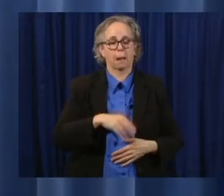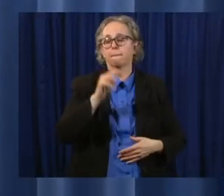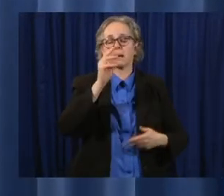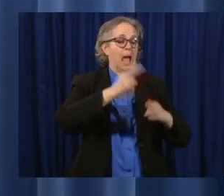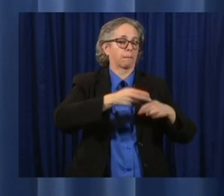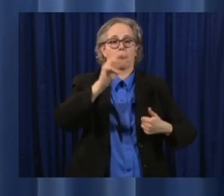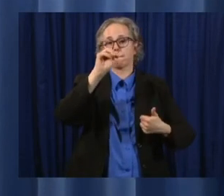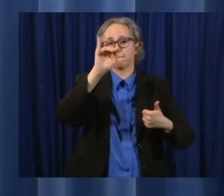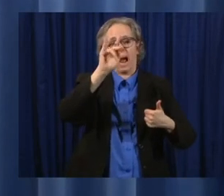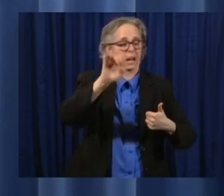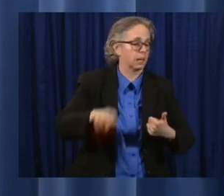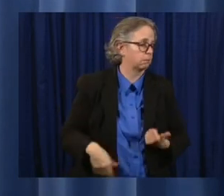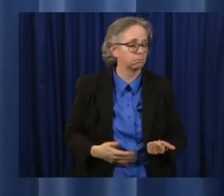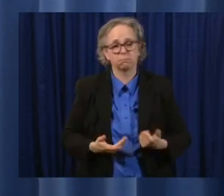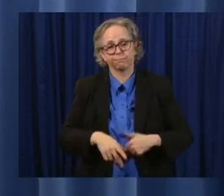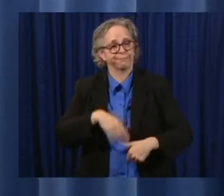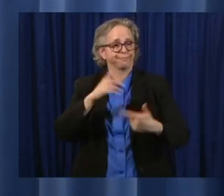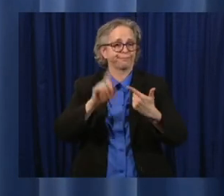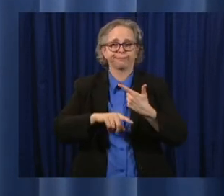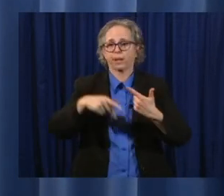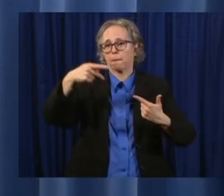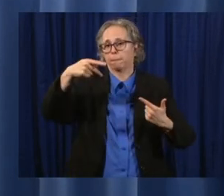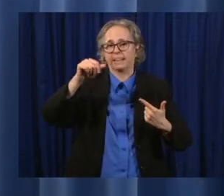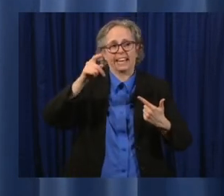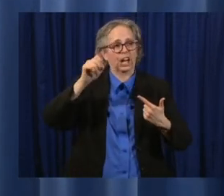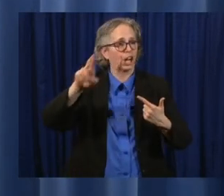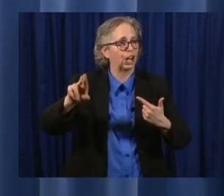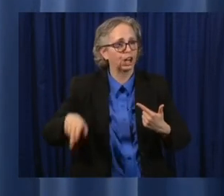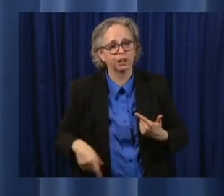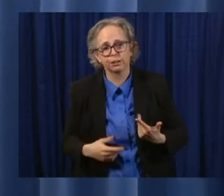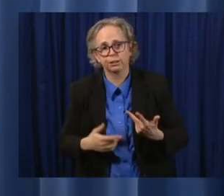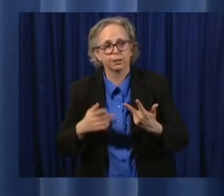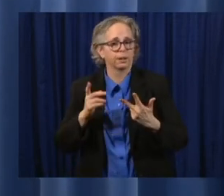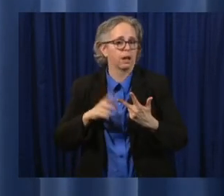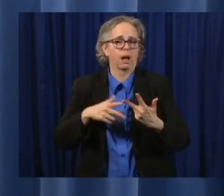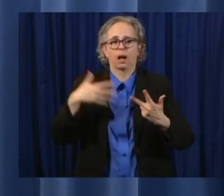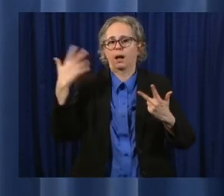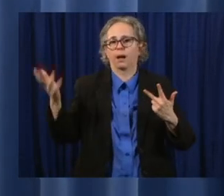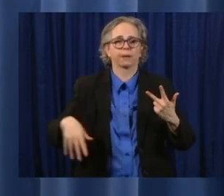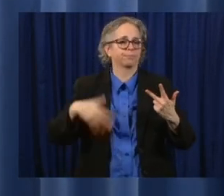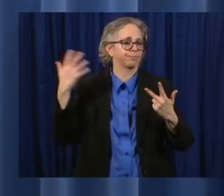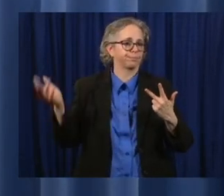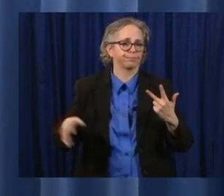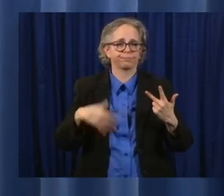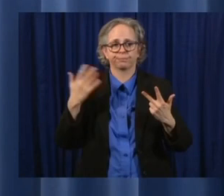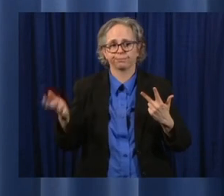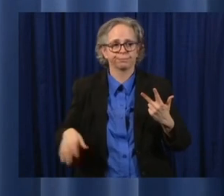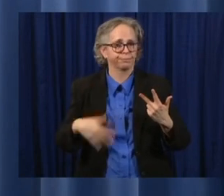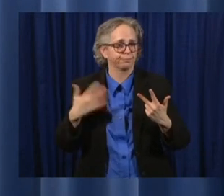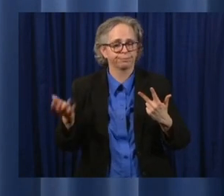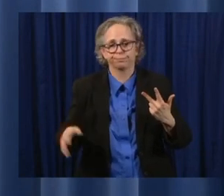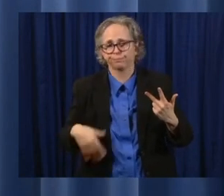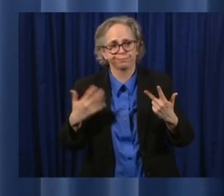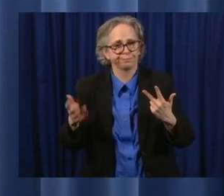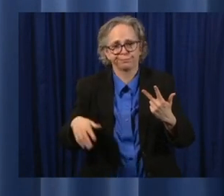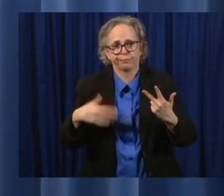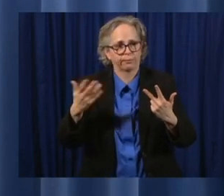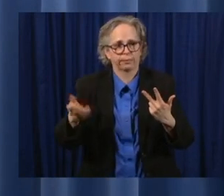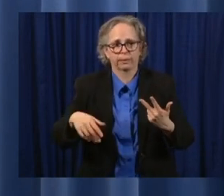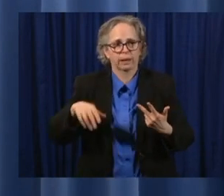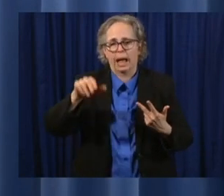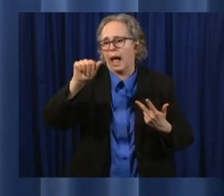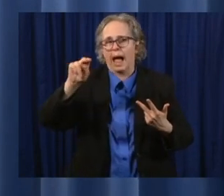We'll do Peter. let's do Anna.